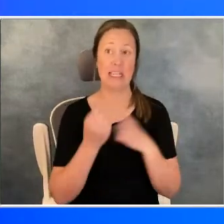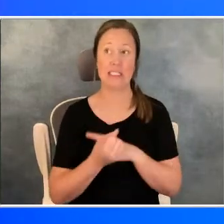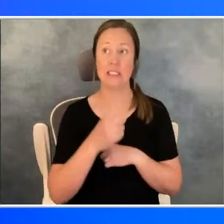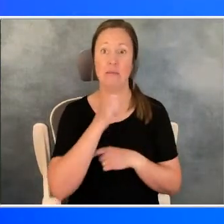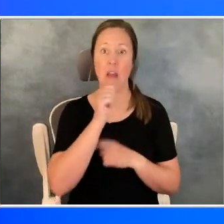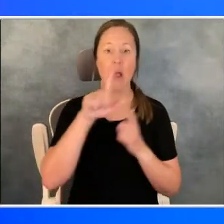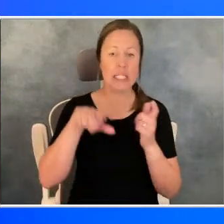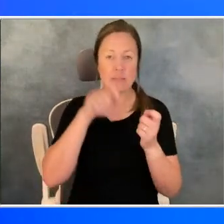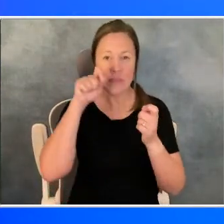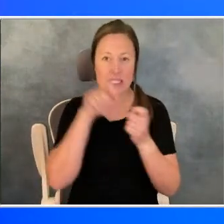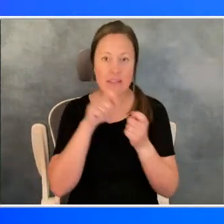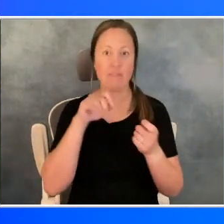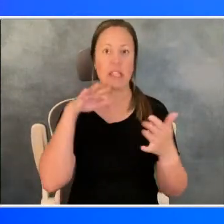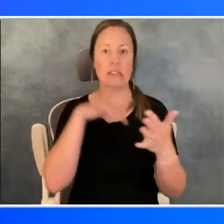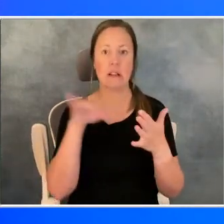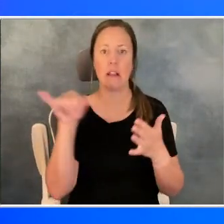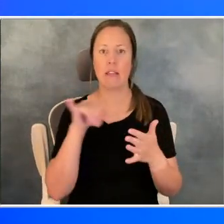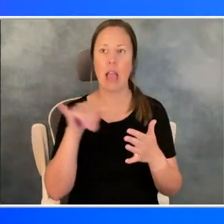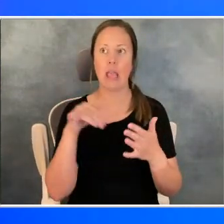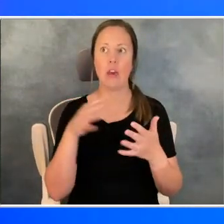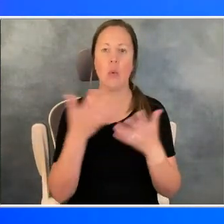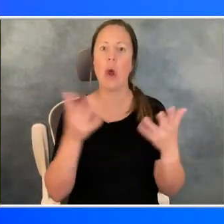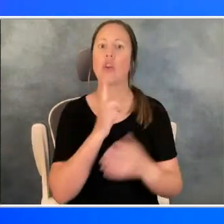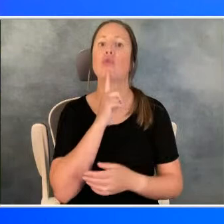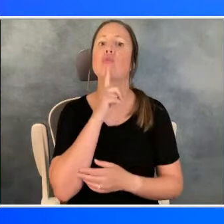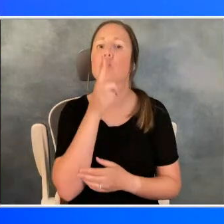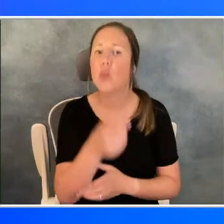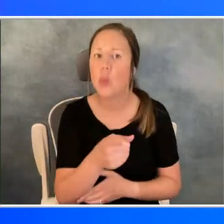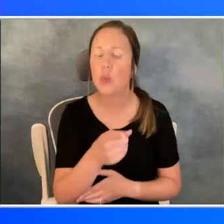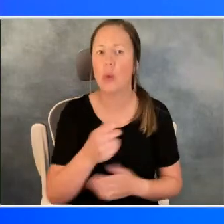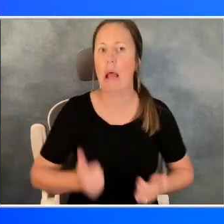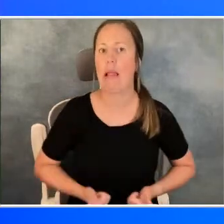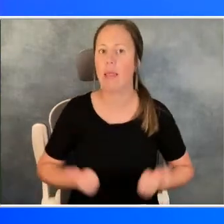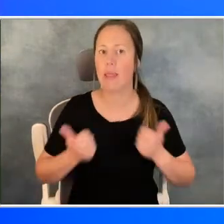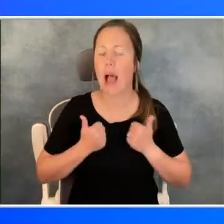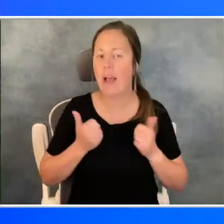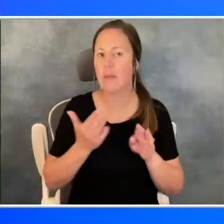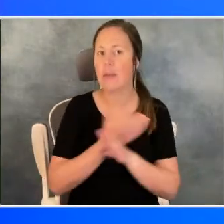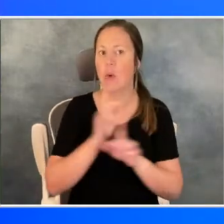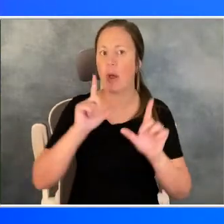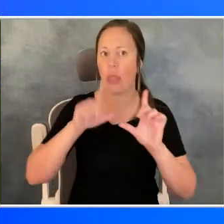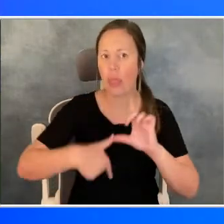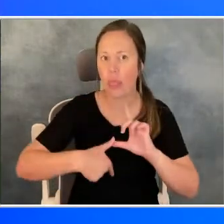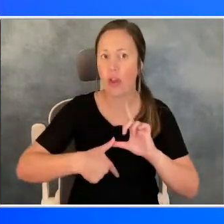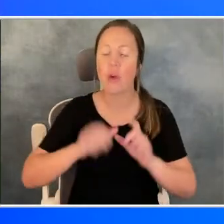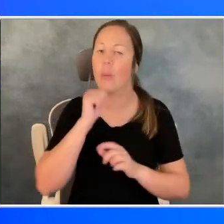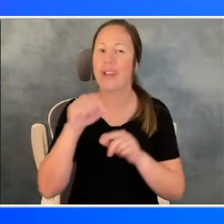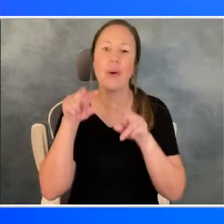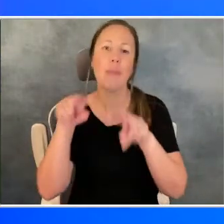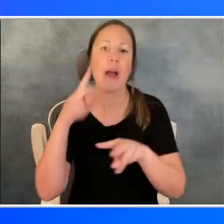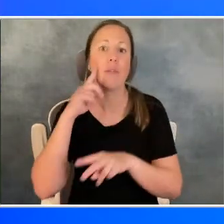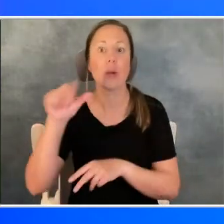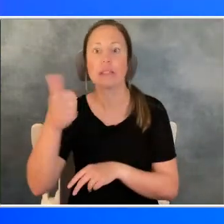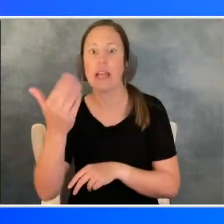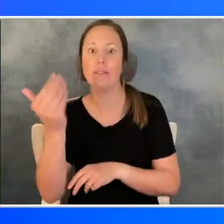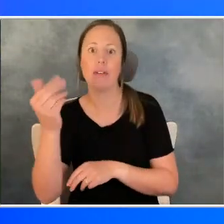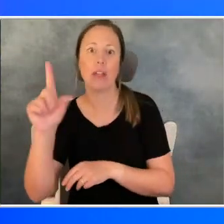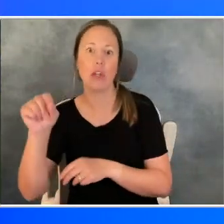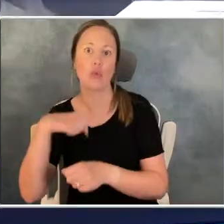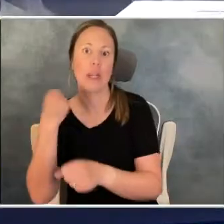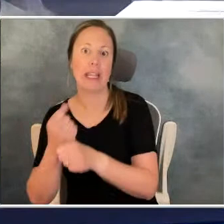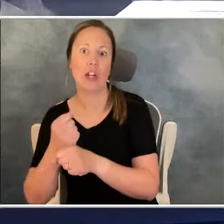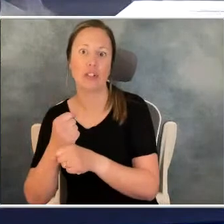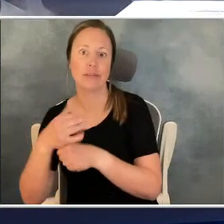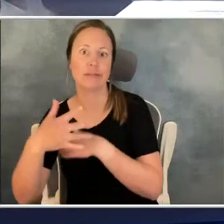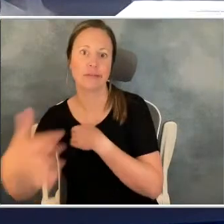Well, how long, what is the true shelf life of this drug? Like, we don't monitor it for 10 or 15 or 20 years to see if it's still good later. It's kind of most of it's 2